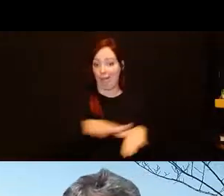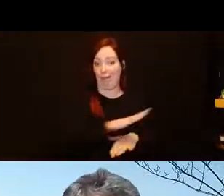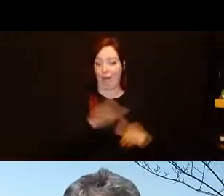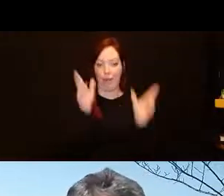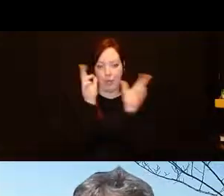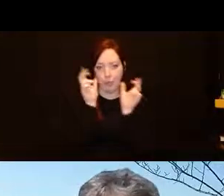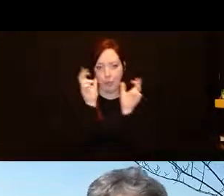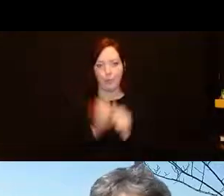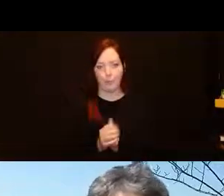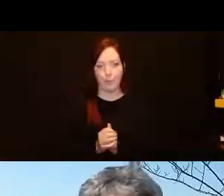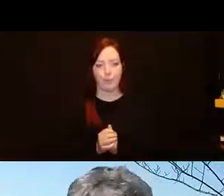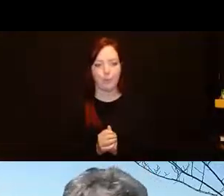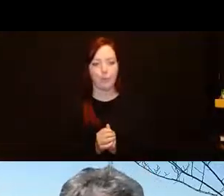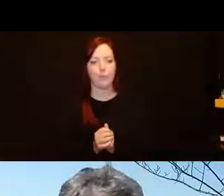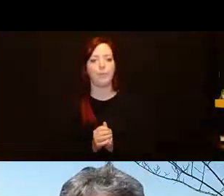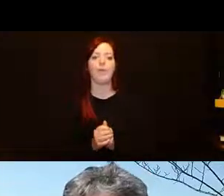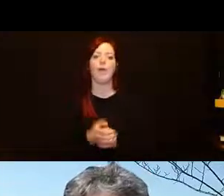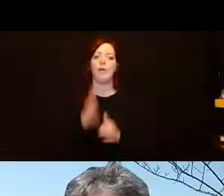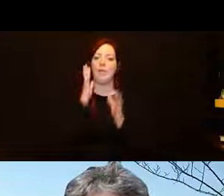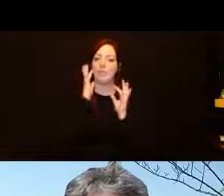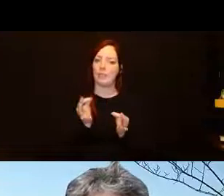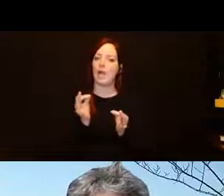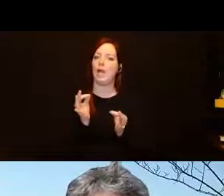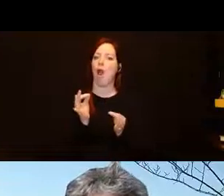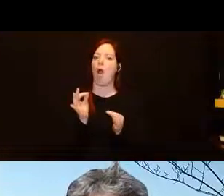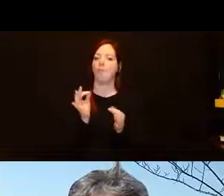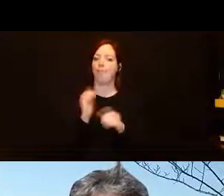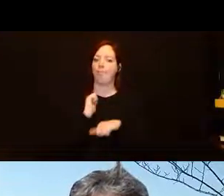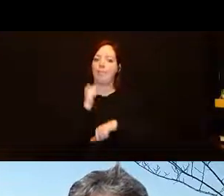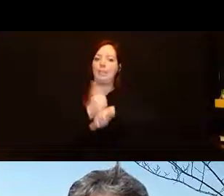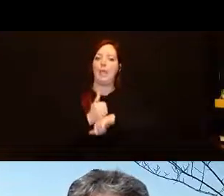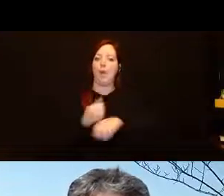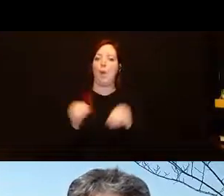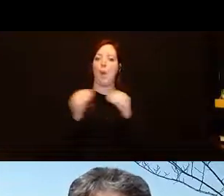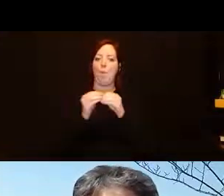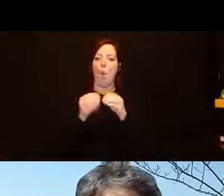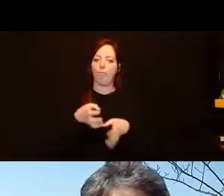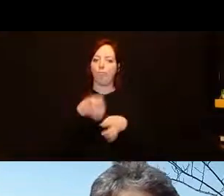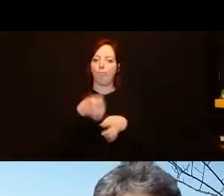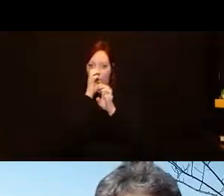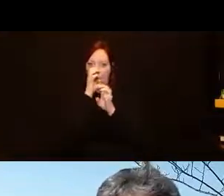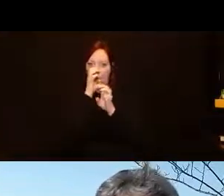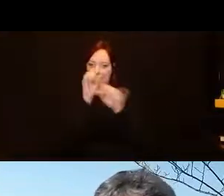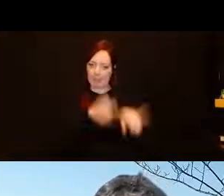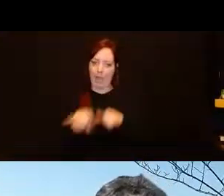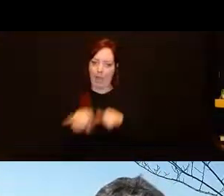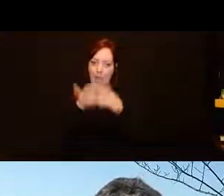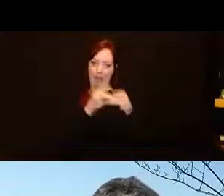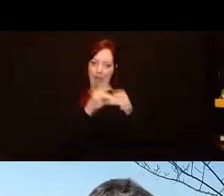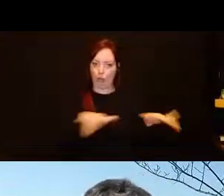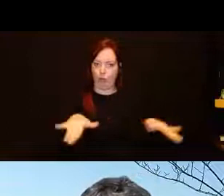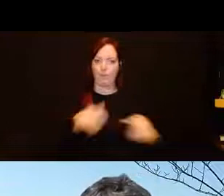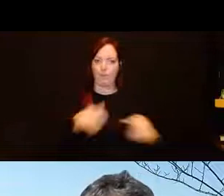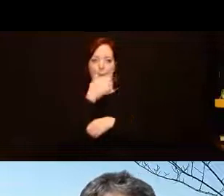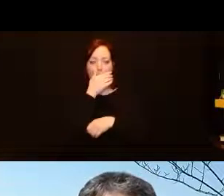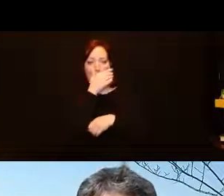defined something more stringent. These EU standards recommend weekly sound dose being limited